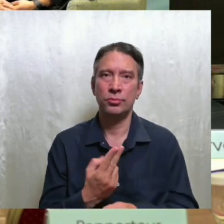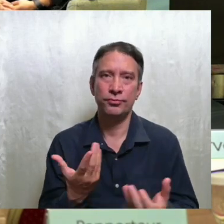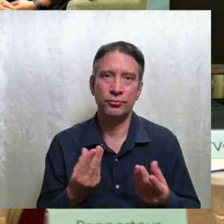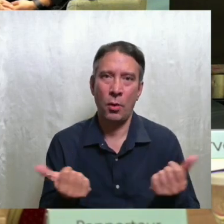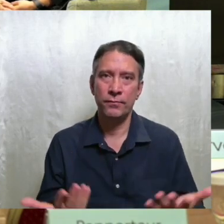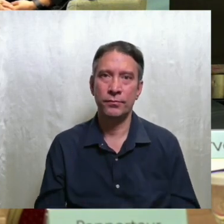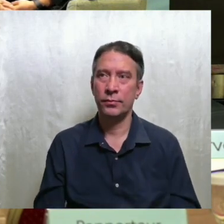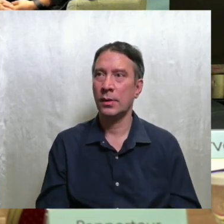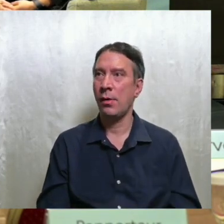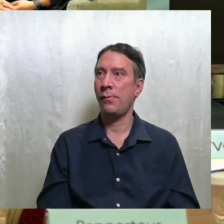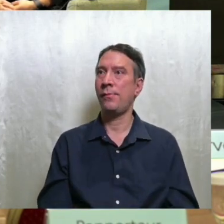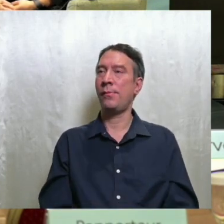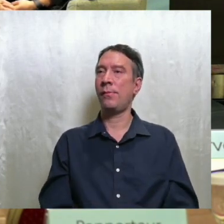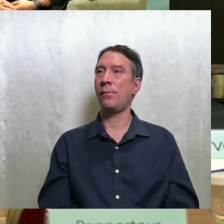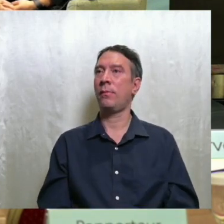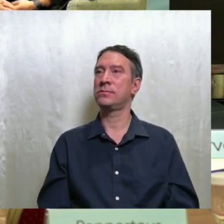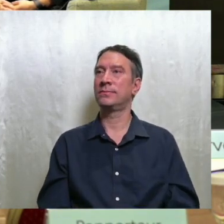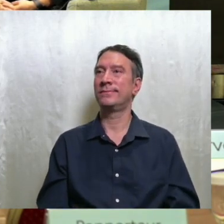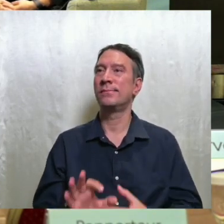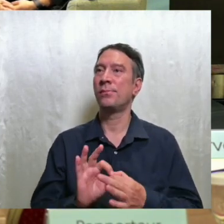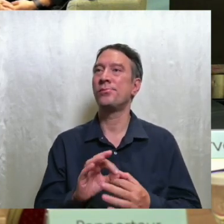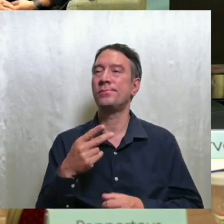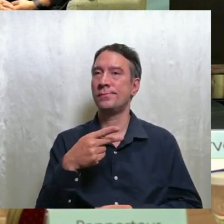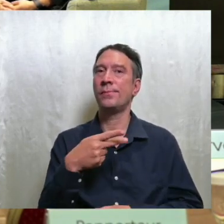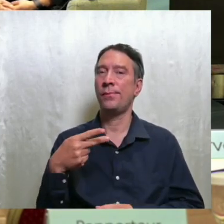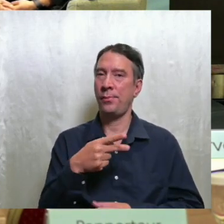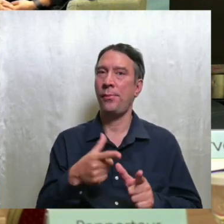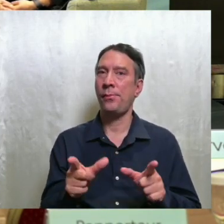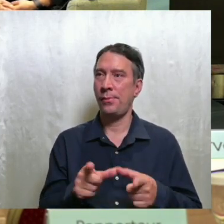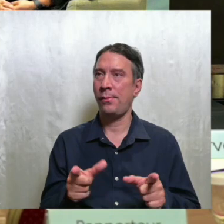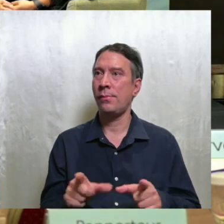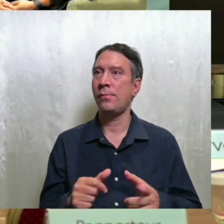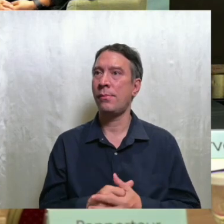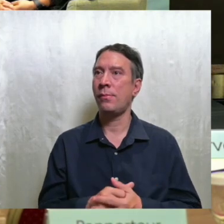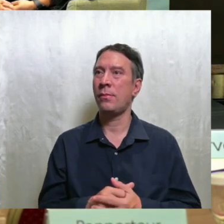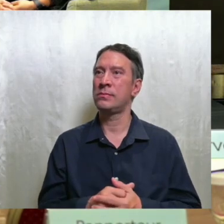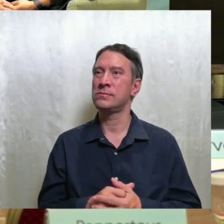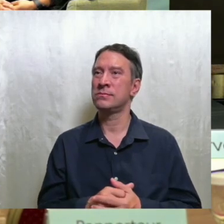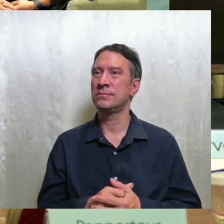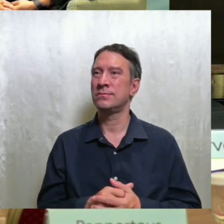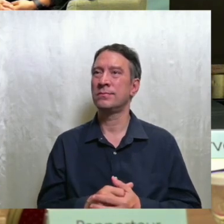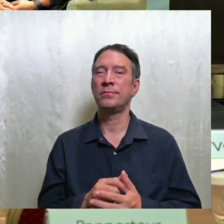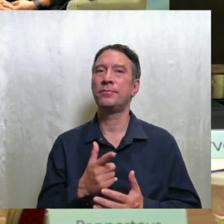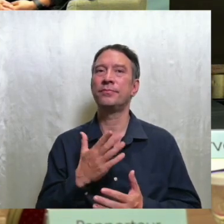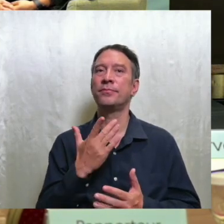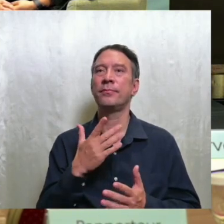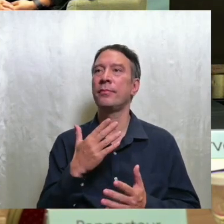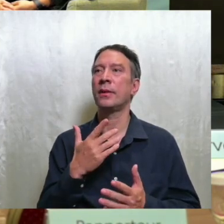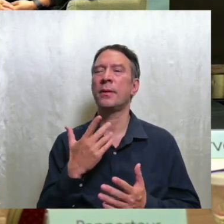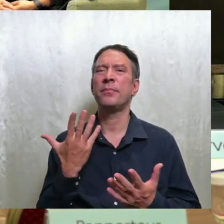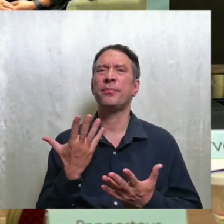do no harm principle within that. And I guess it also touches on what kind of data is